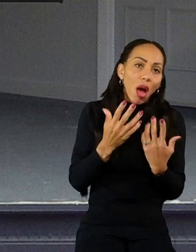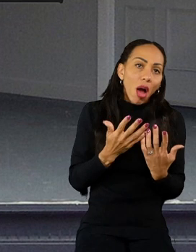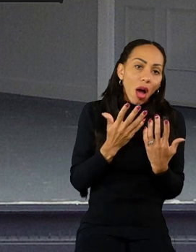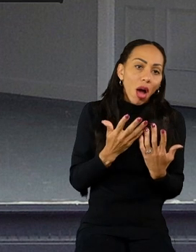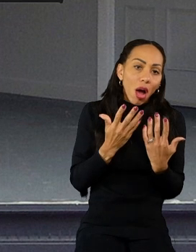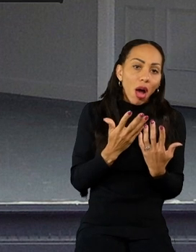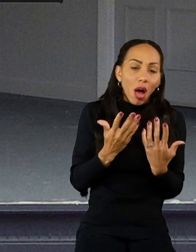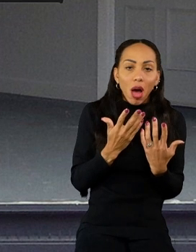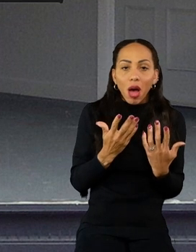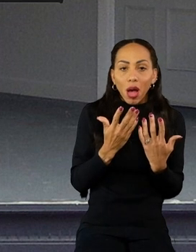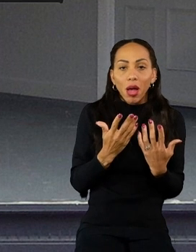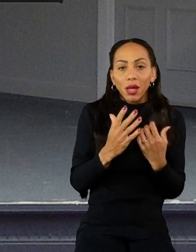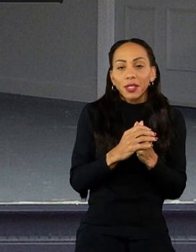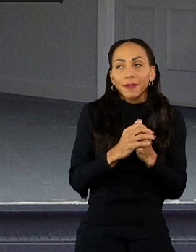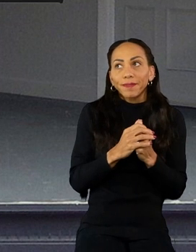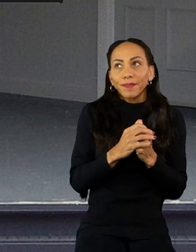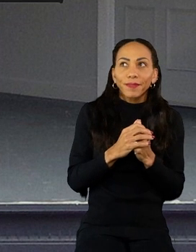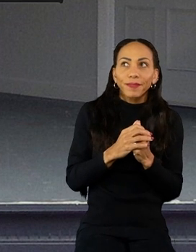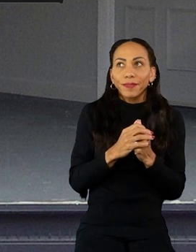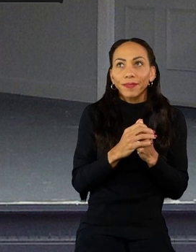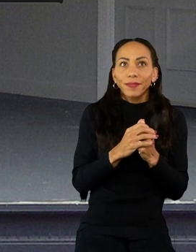think the tools are certainly things like